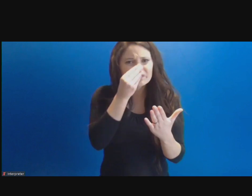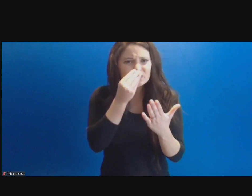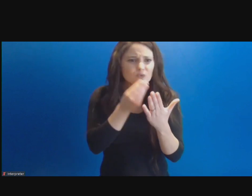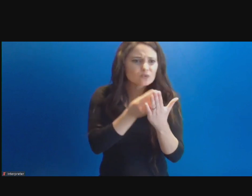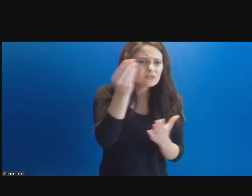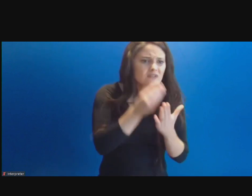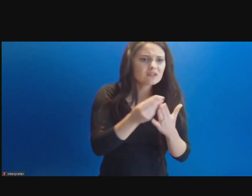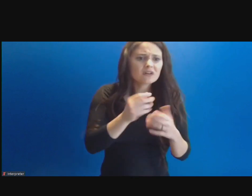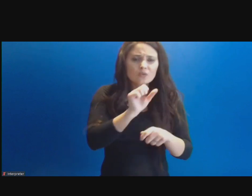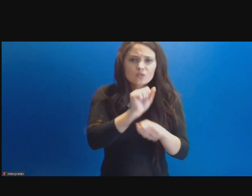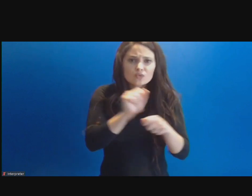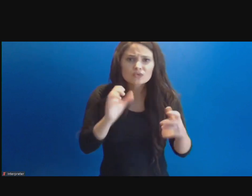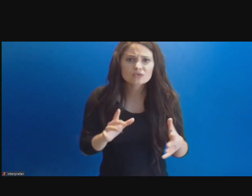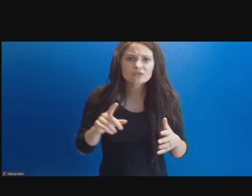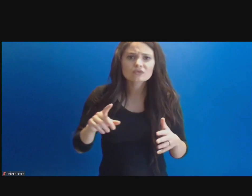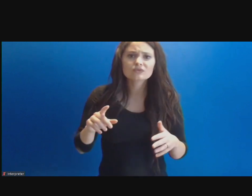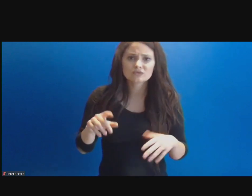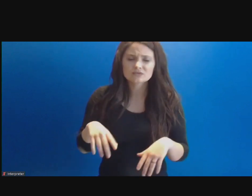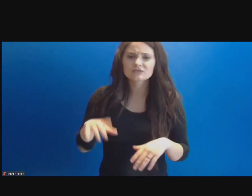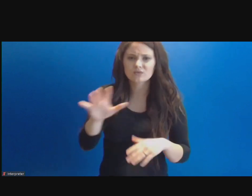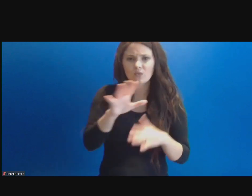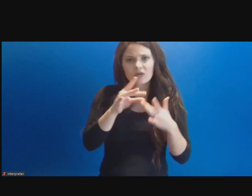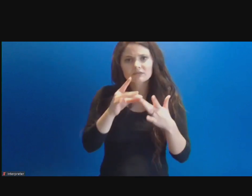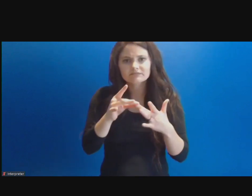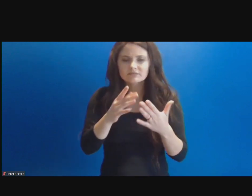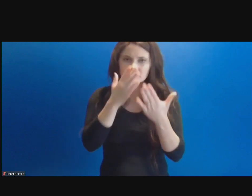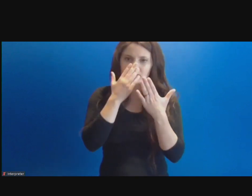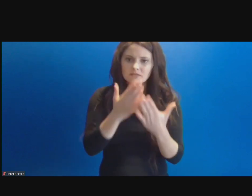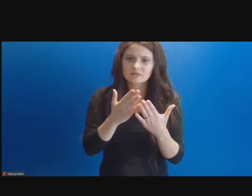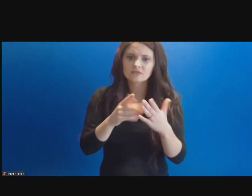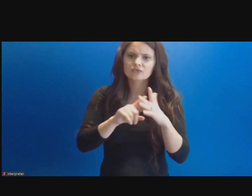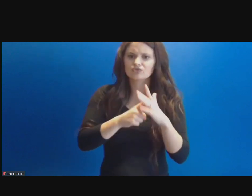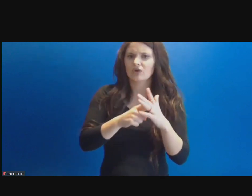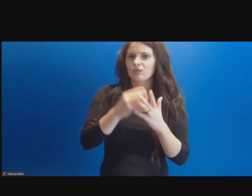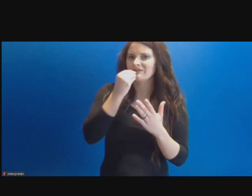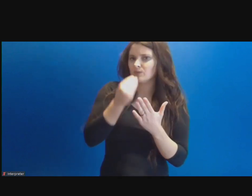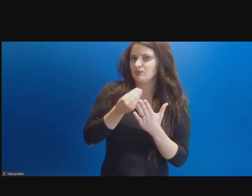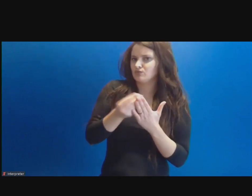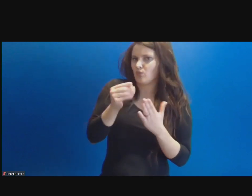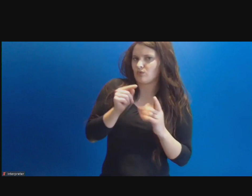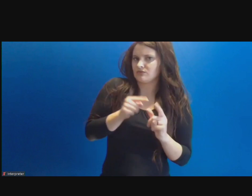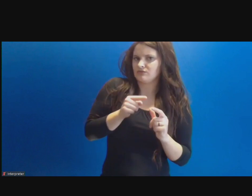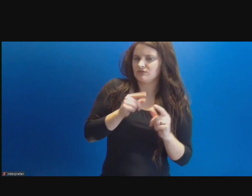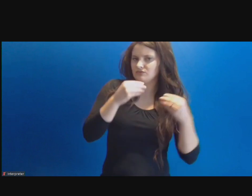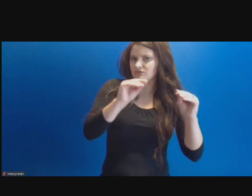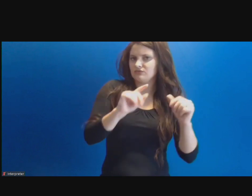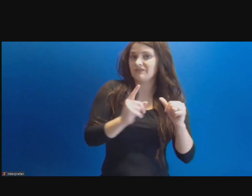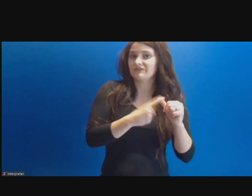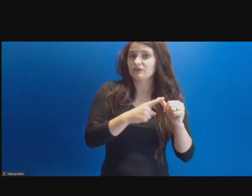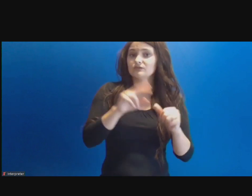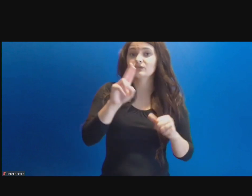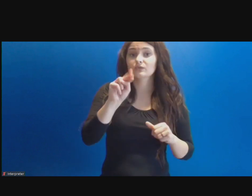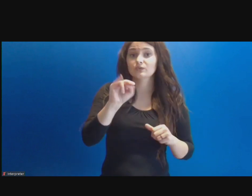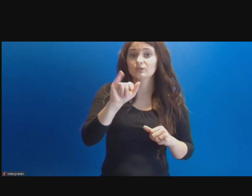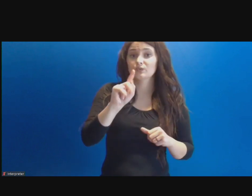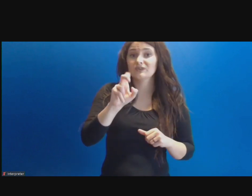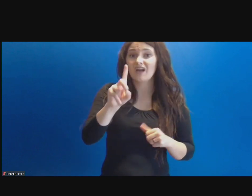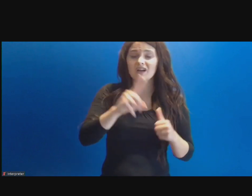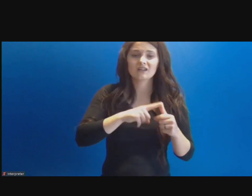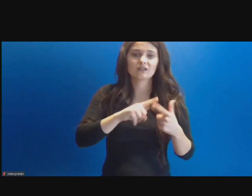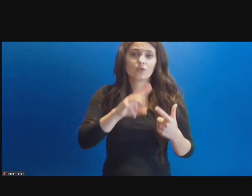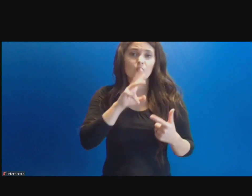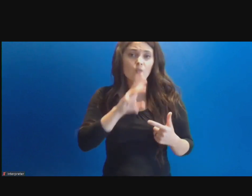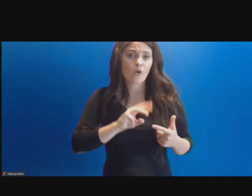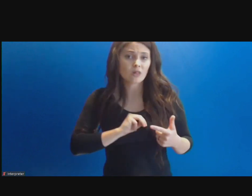folks for their leadership. Let's start with grocery stores. United Supermarkets, Walmart,